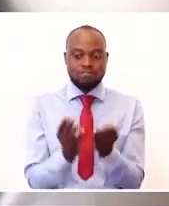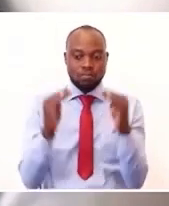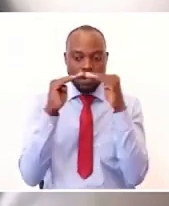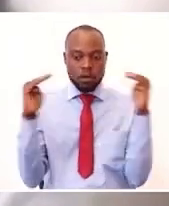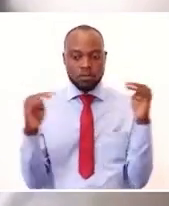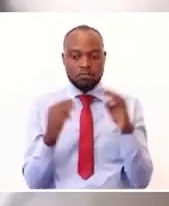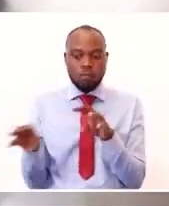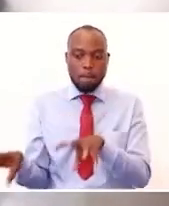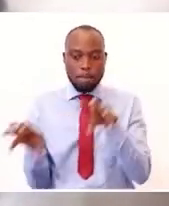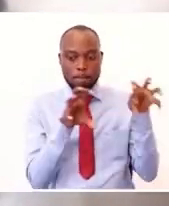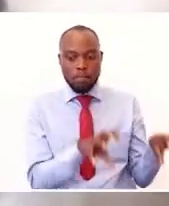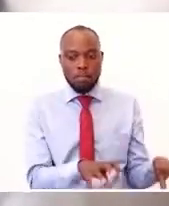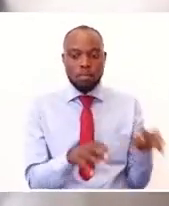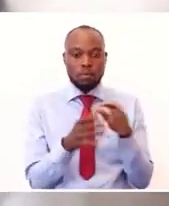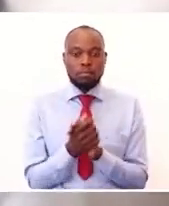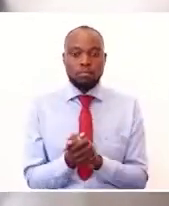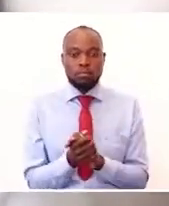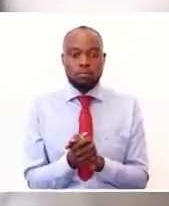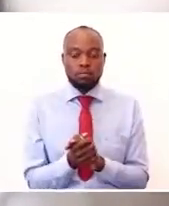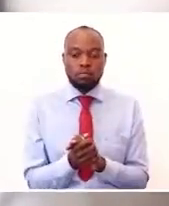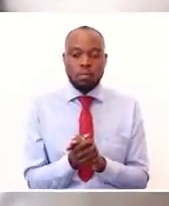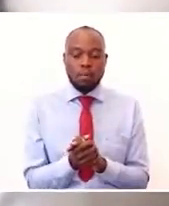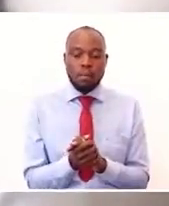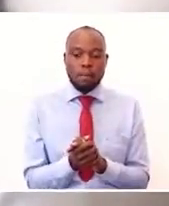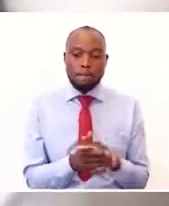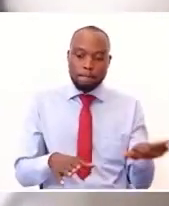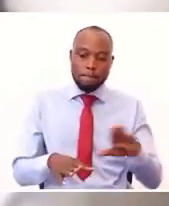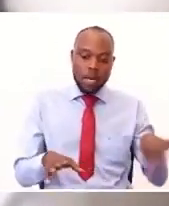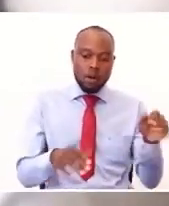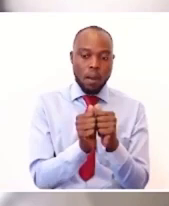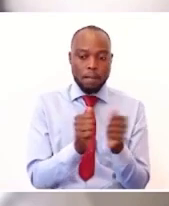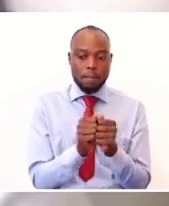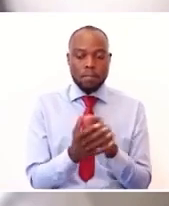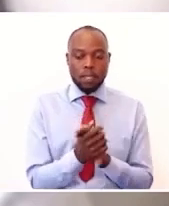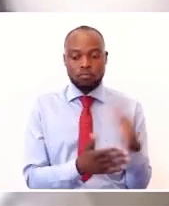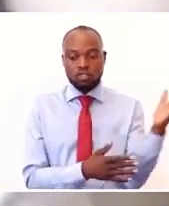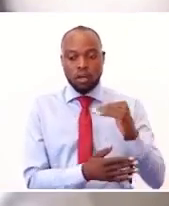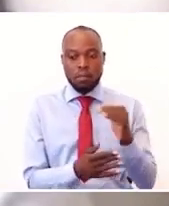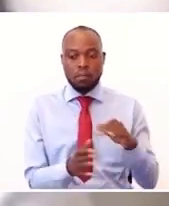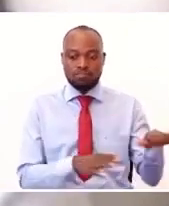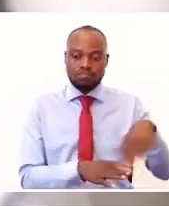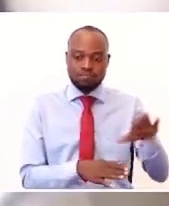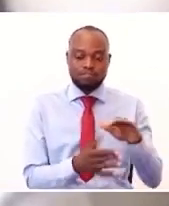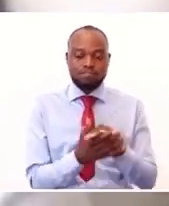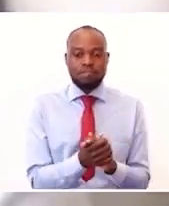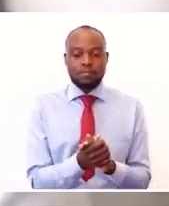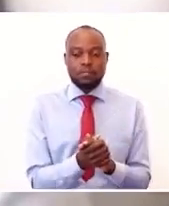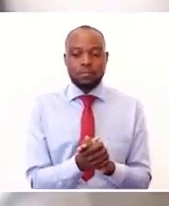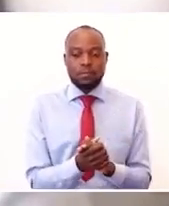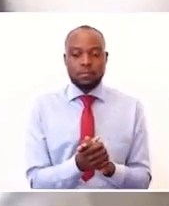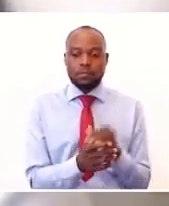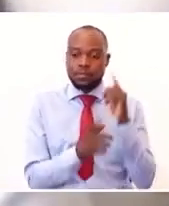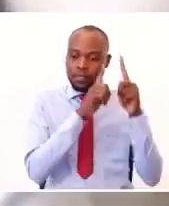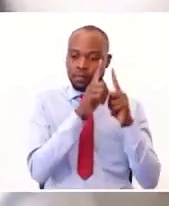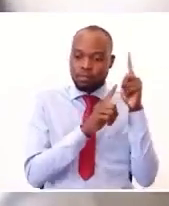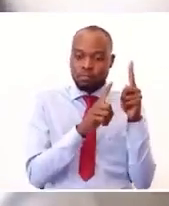move towards multilateralism in many spaces. And when it comes to the space of fiscal